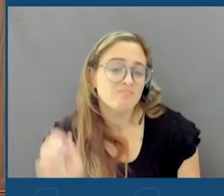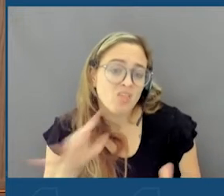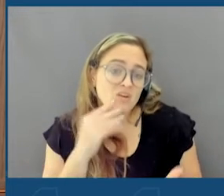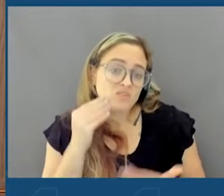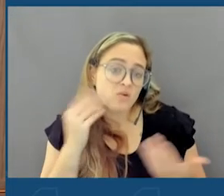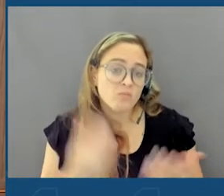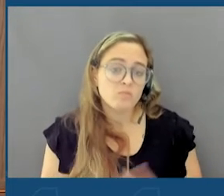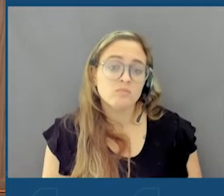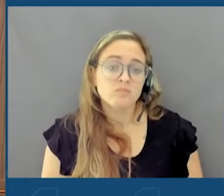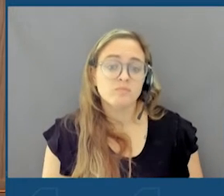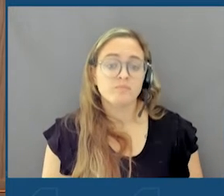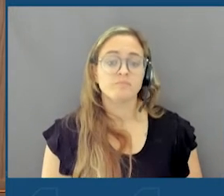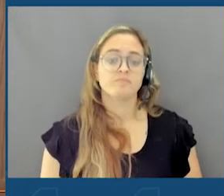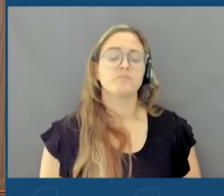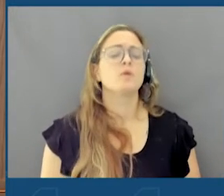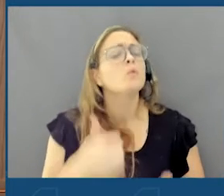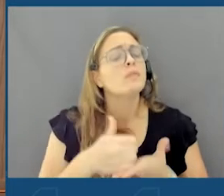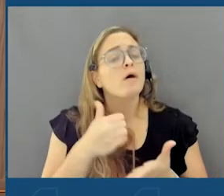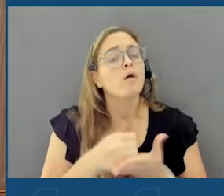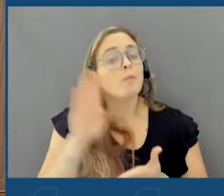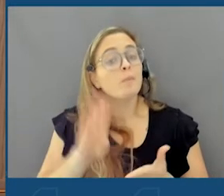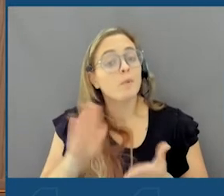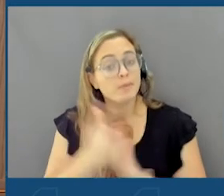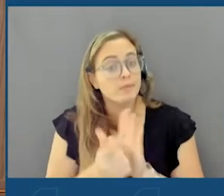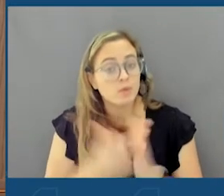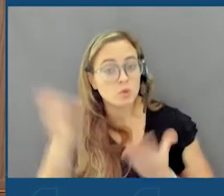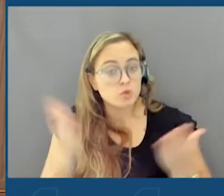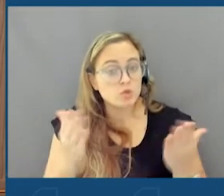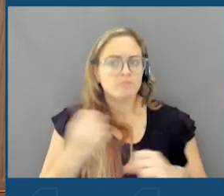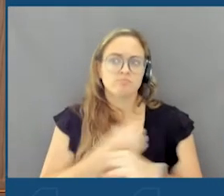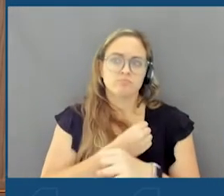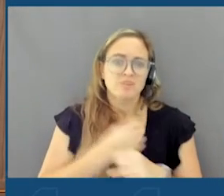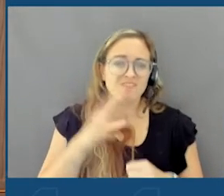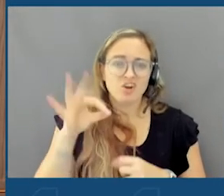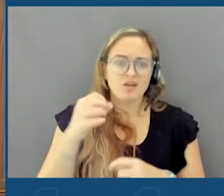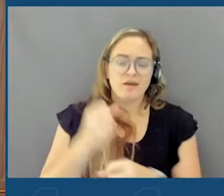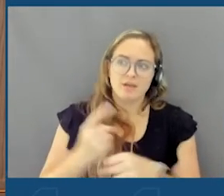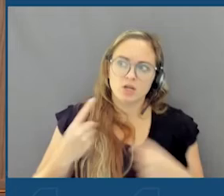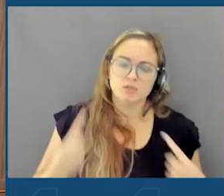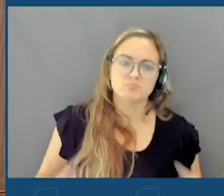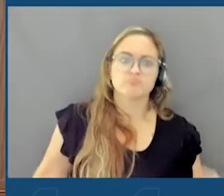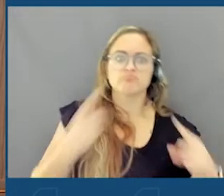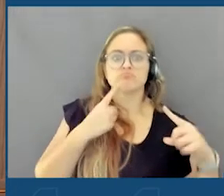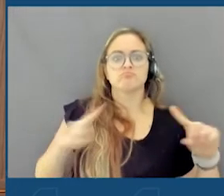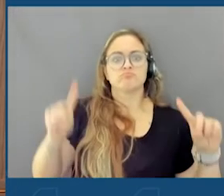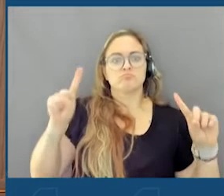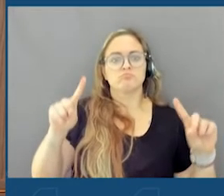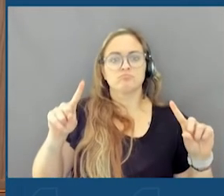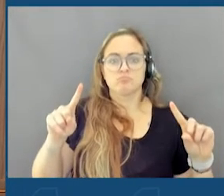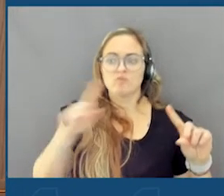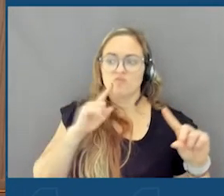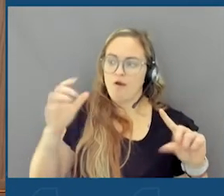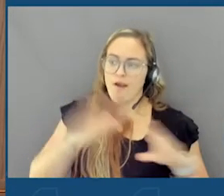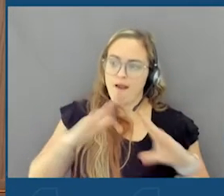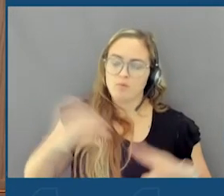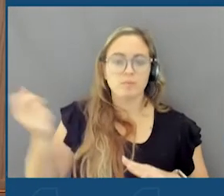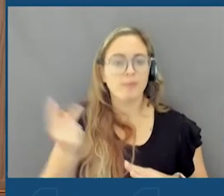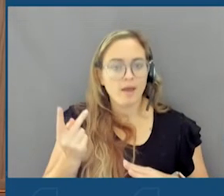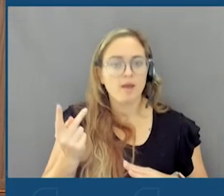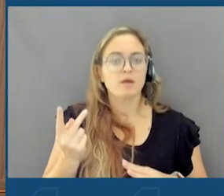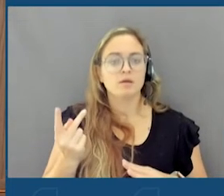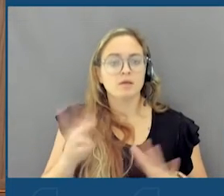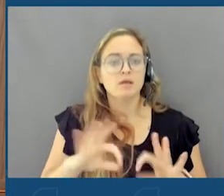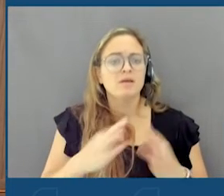With the help of Brooklyn Legal Service, we fought for 9 years to get our house back. Our family